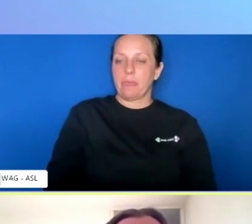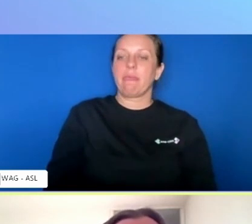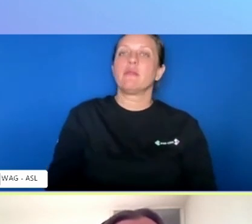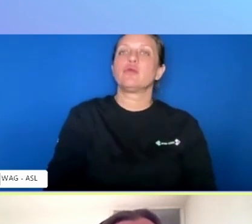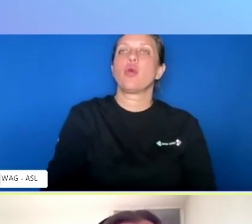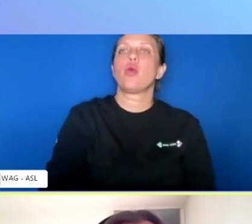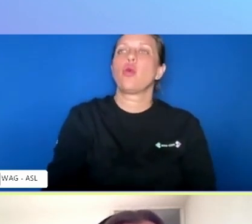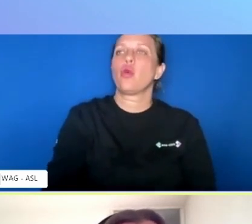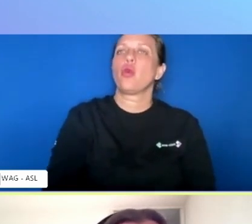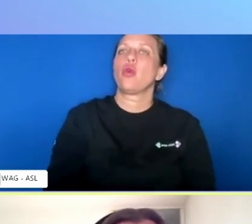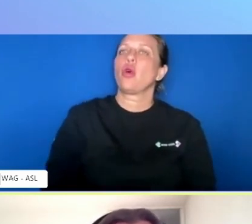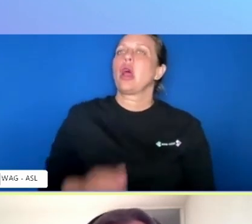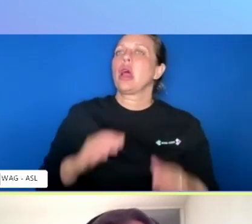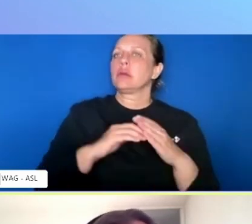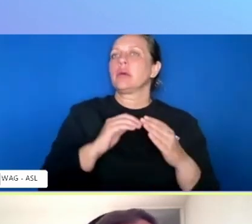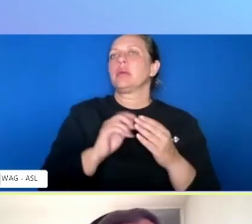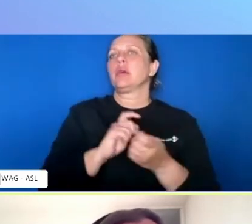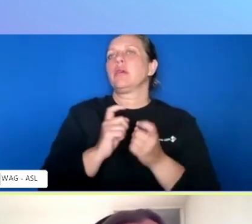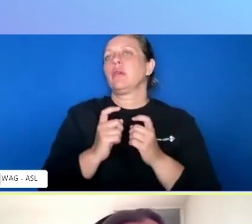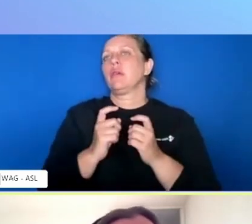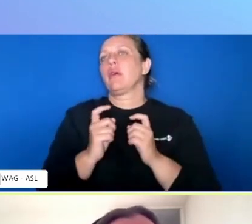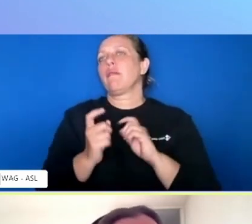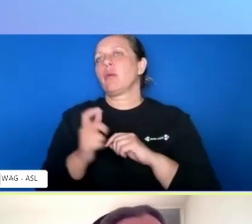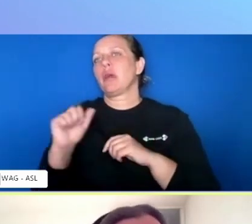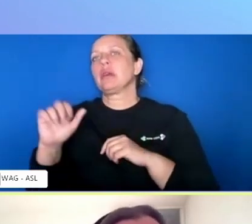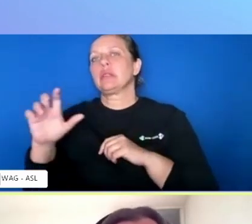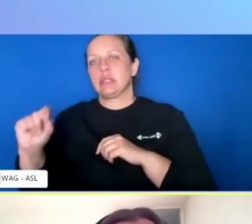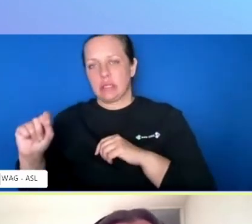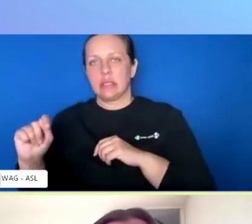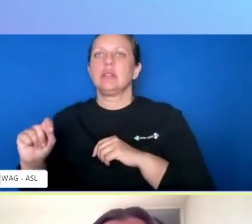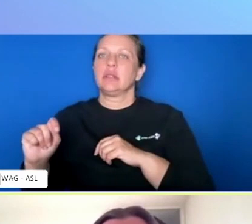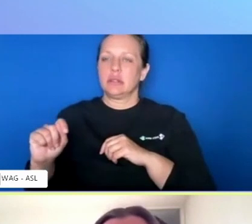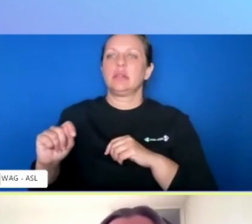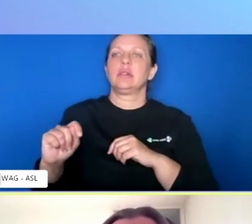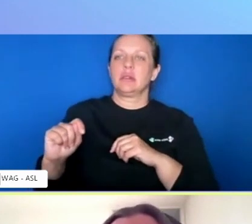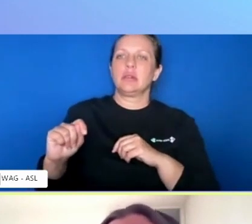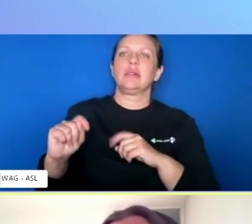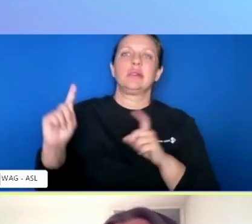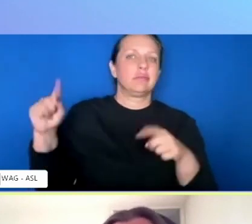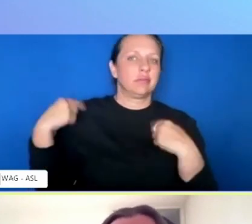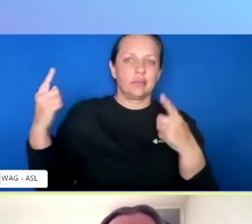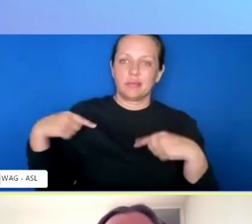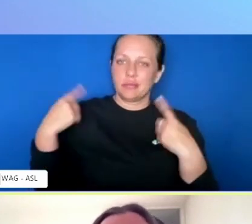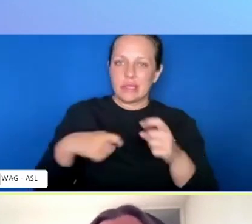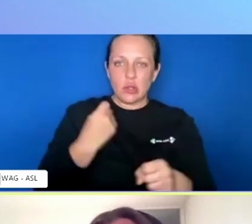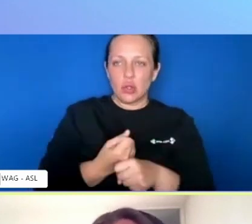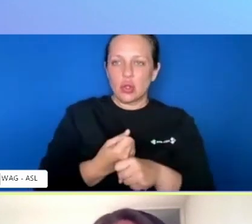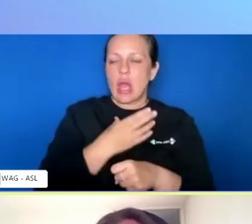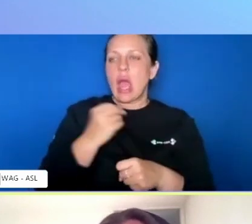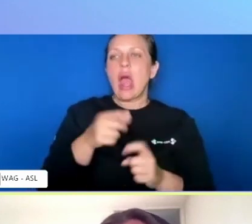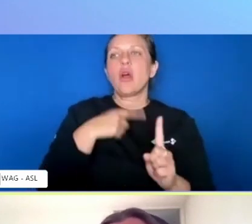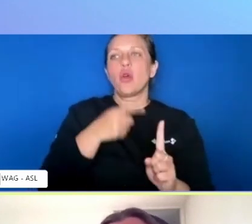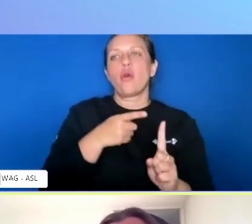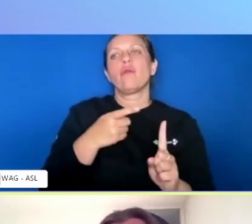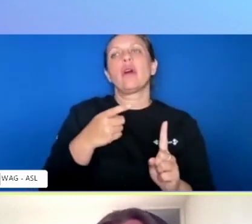So the accessibility conformance testing, or ACT project, has been going on for a number of years, and the goal of it